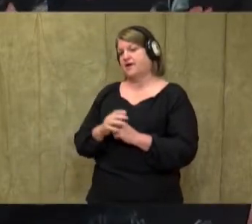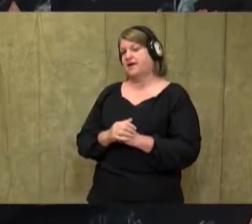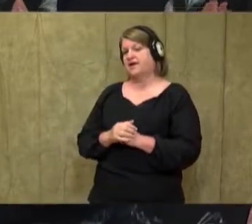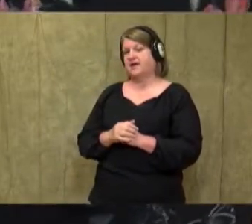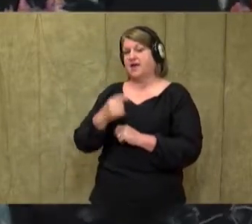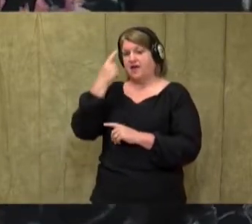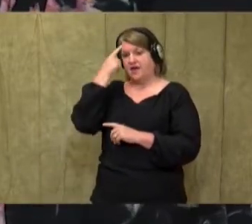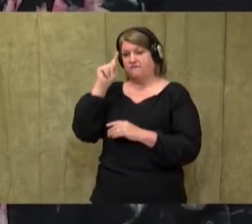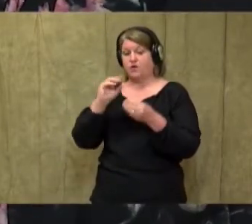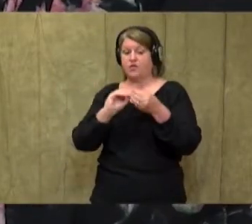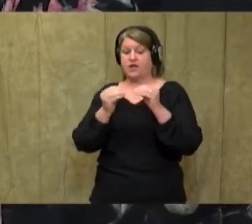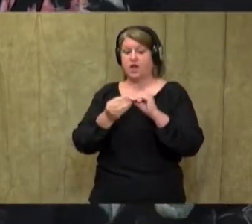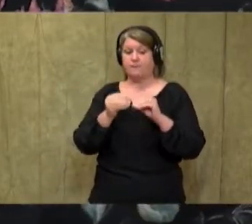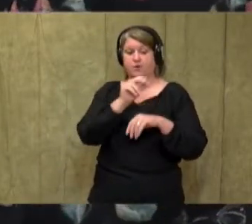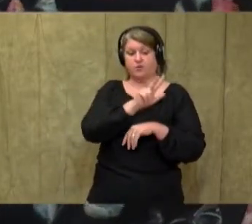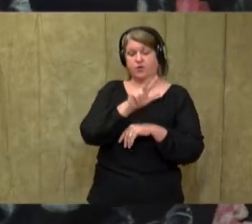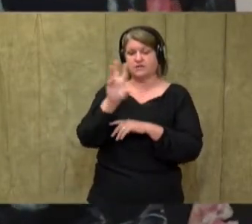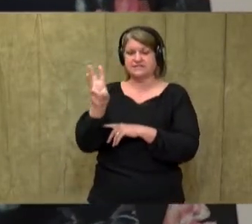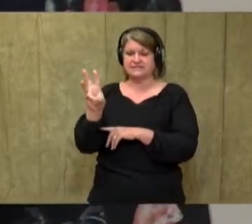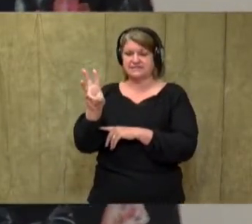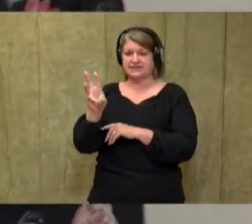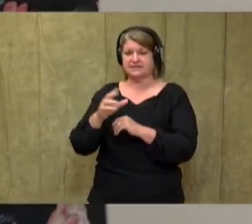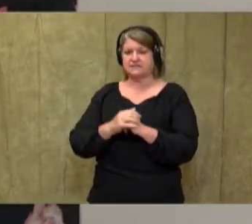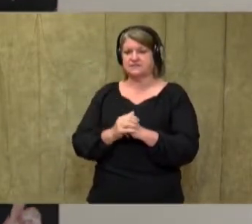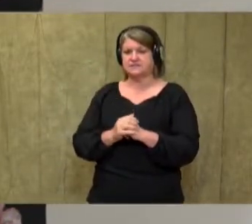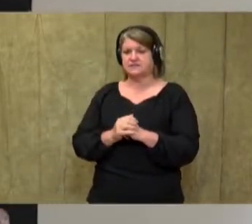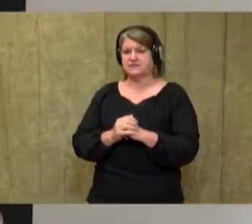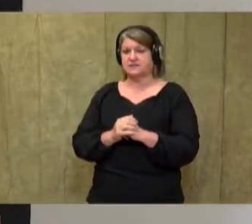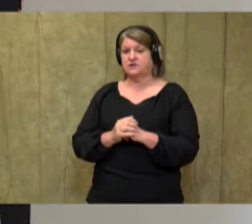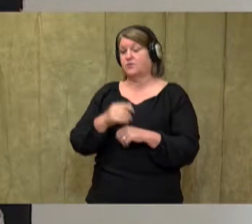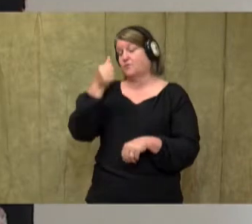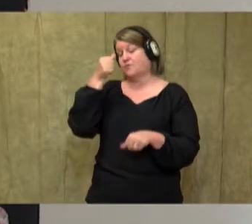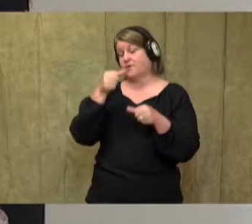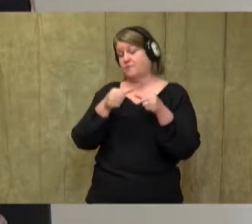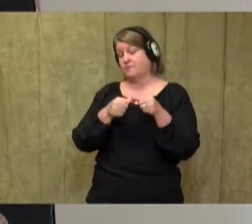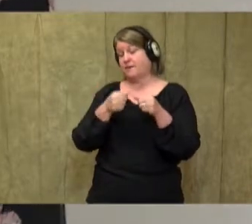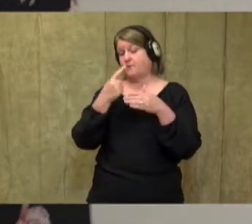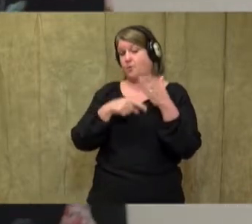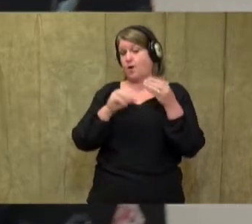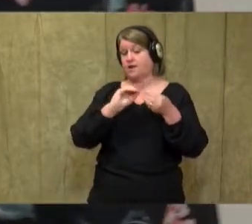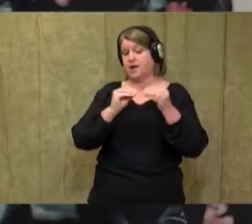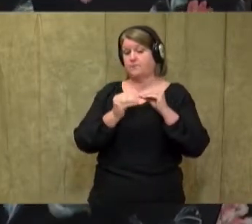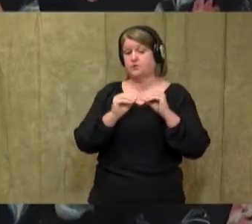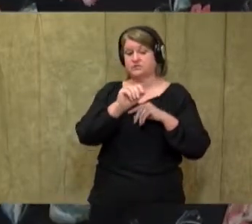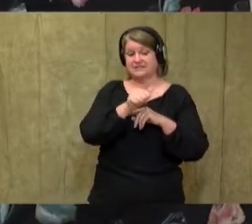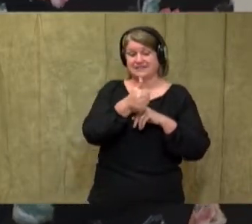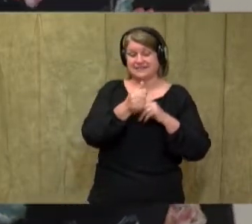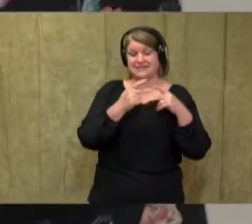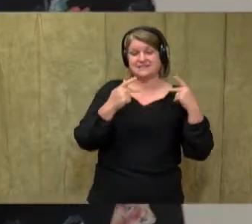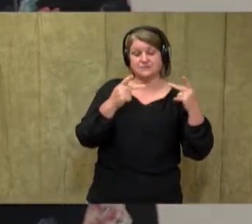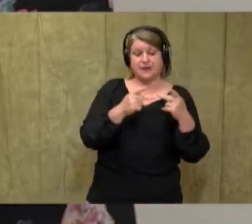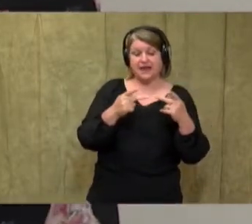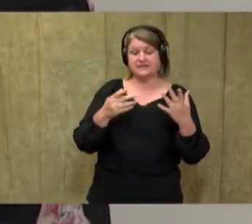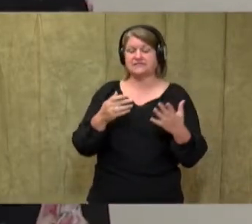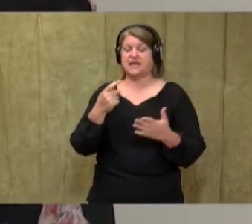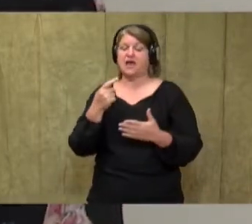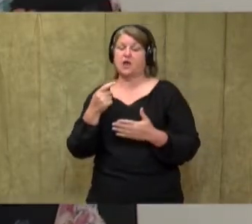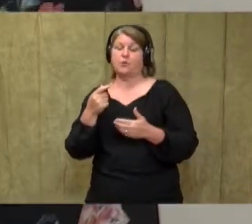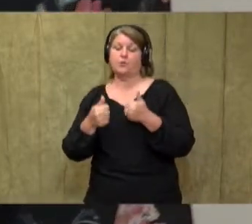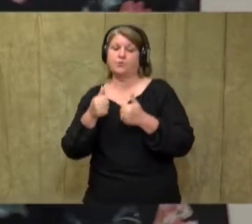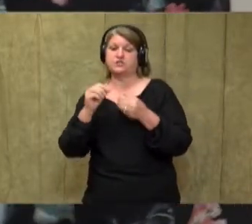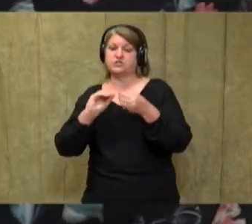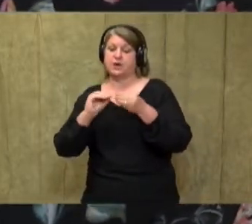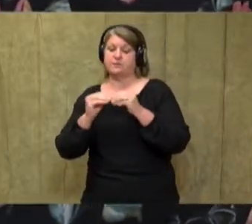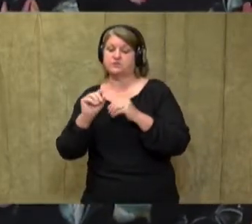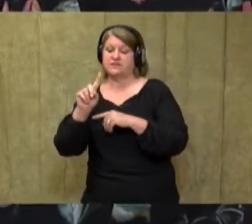for the number 36, remember what number is in the tens place and what number is in the